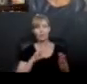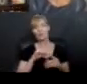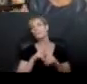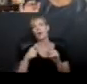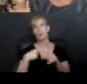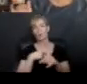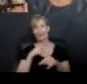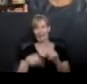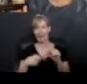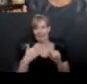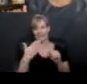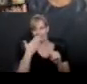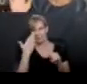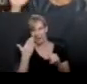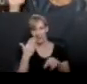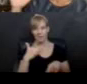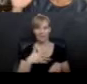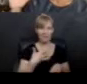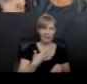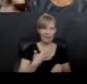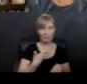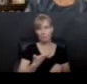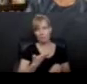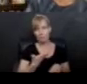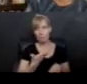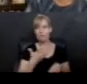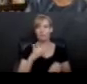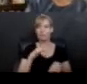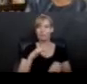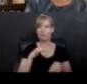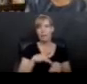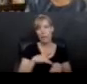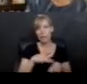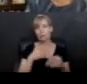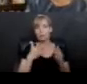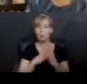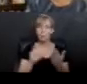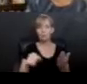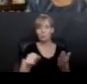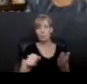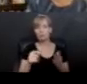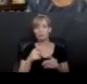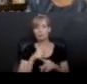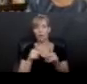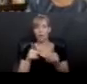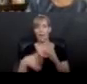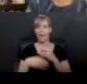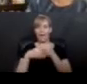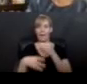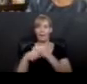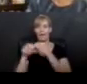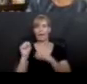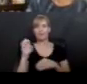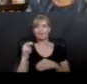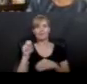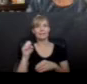and it's hard to feel things, right? Touching things through your book. So those can be a really wonderful senses to bring